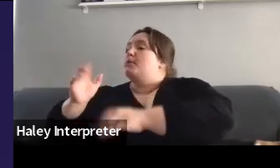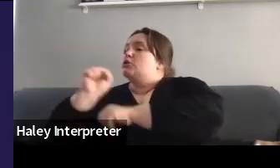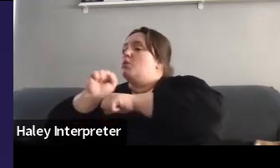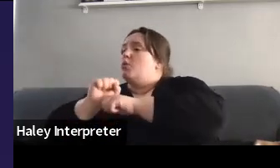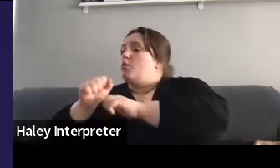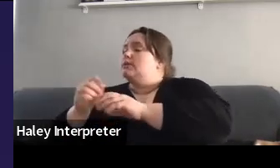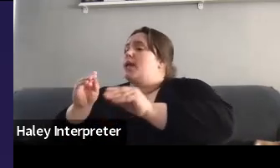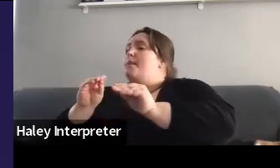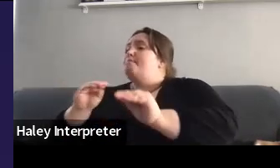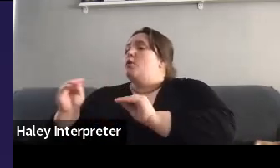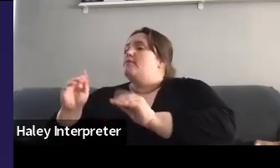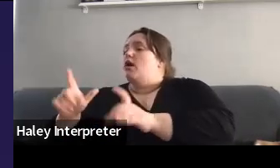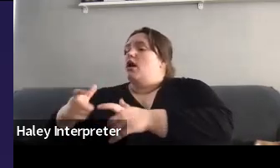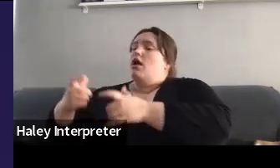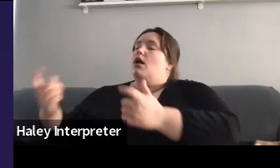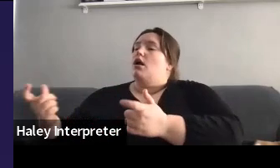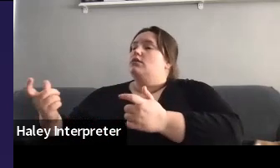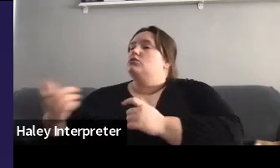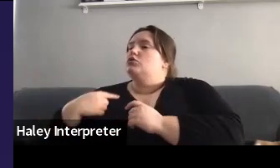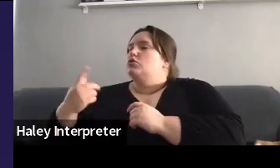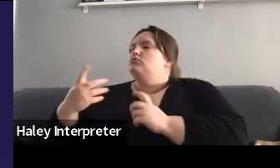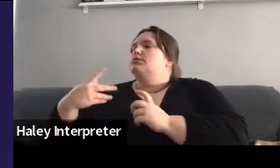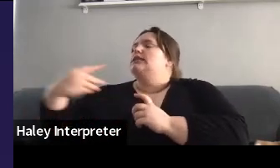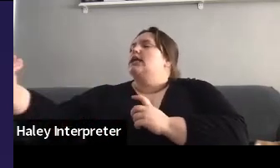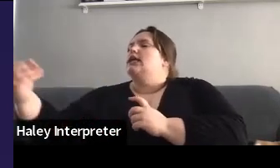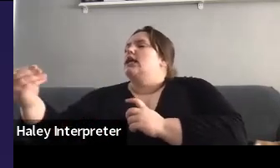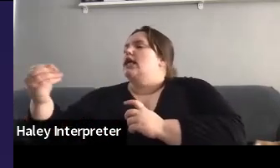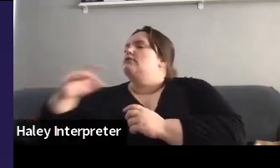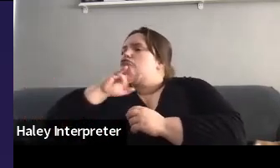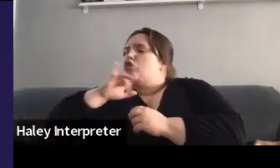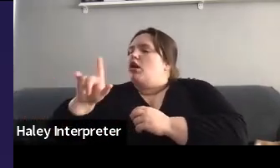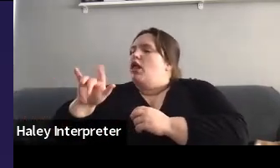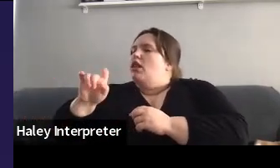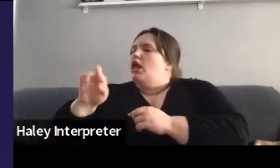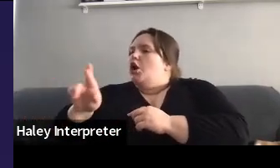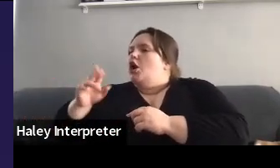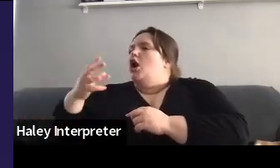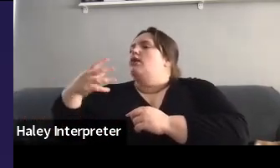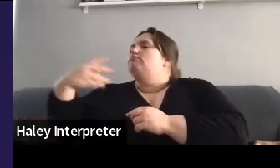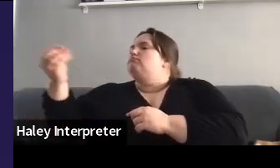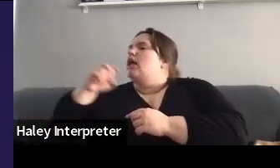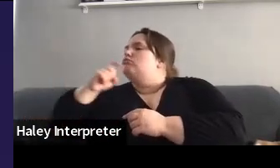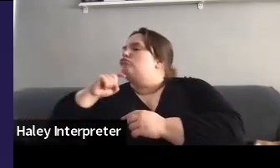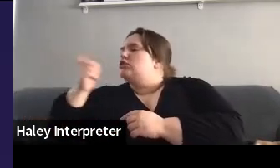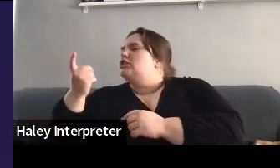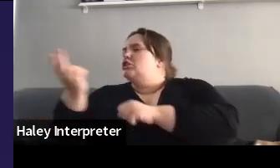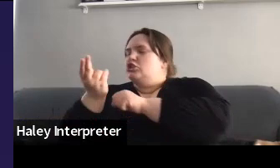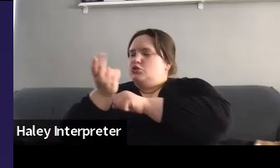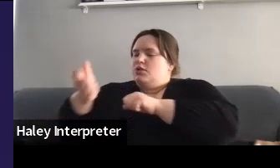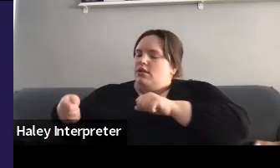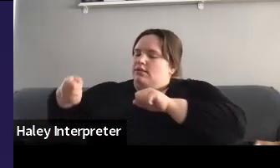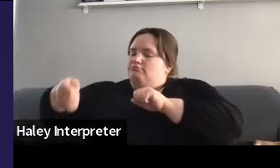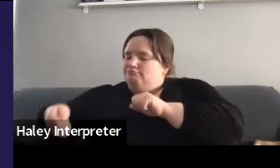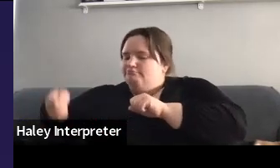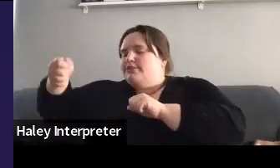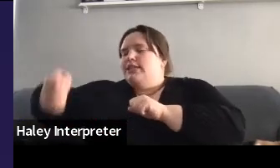items. So taking a bag of soiled litter out to the trash or dumpster. She utilizes a cane and is prone to potentially lose